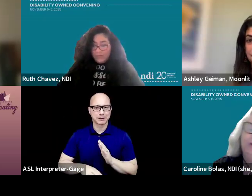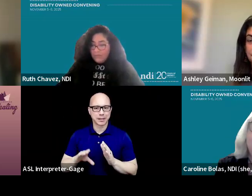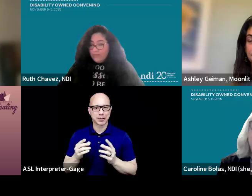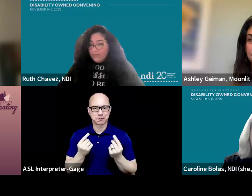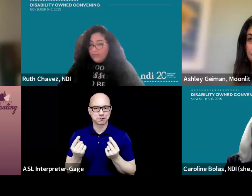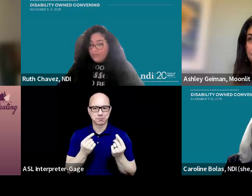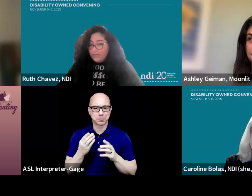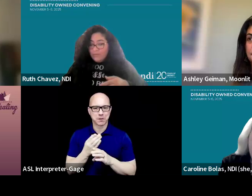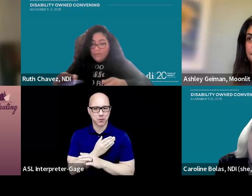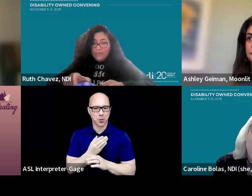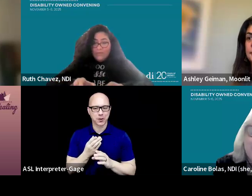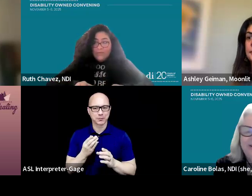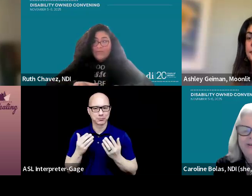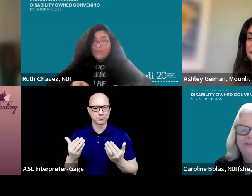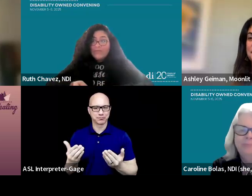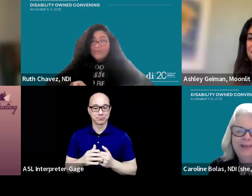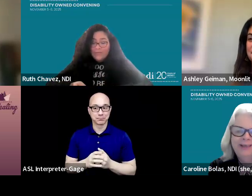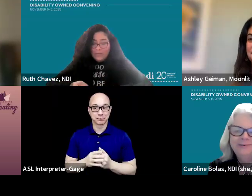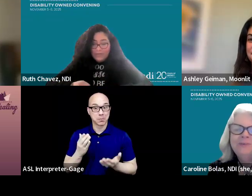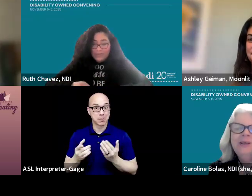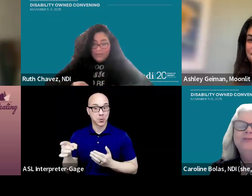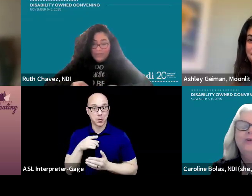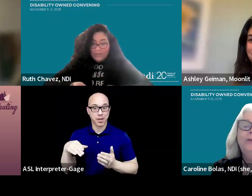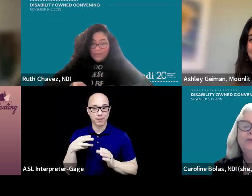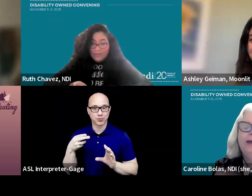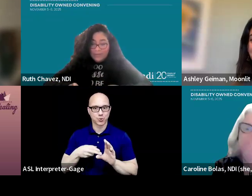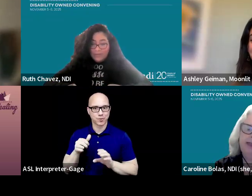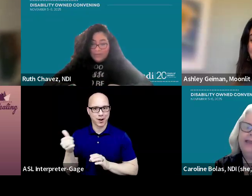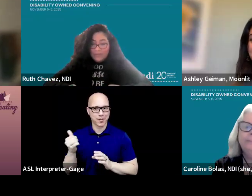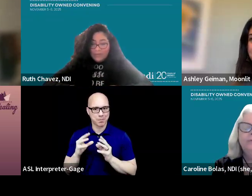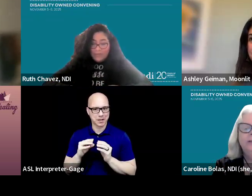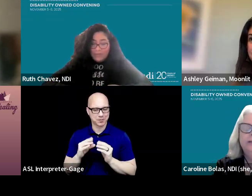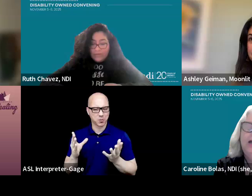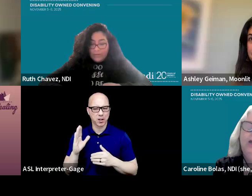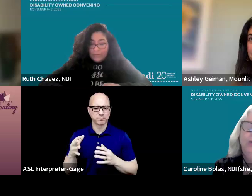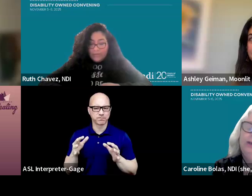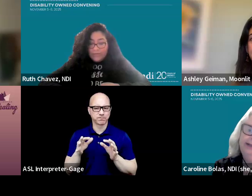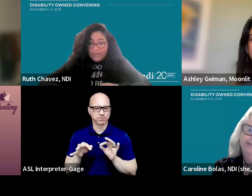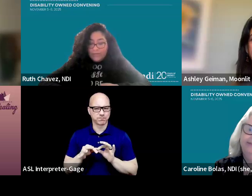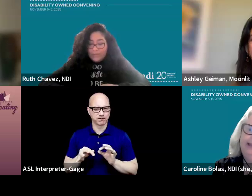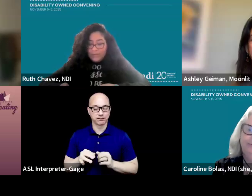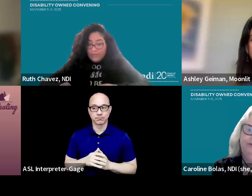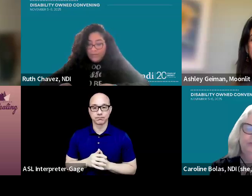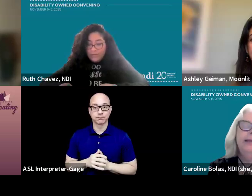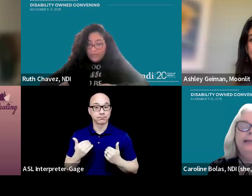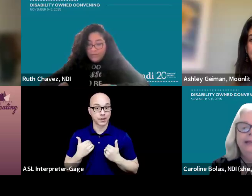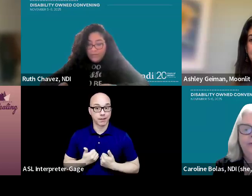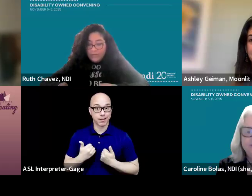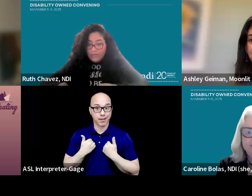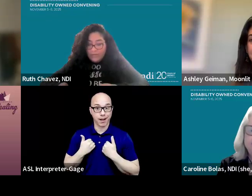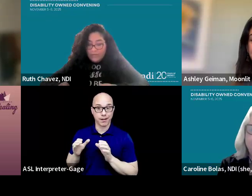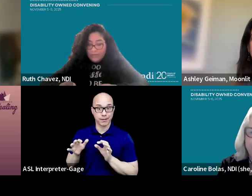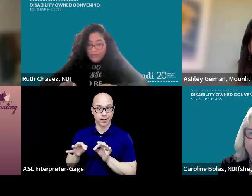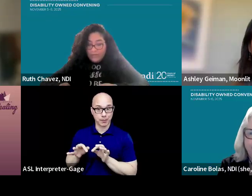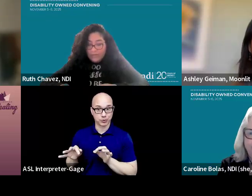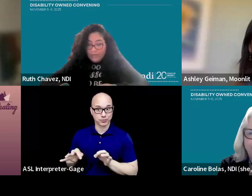sessions. Apologies if you have, but hey, it never hurts to remind. So we do have a live captioner. You can access the captions by clicking